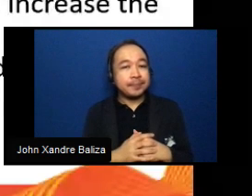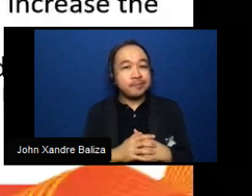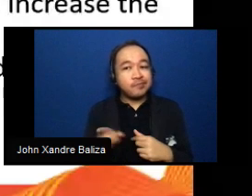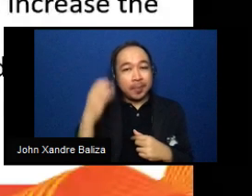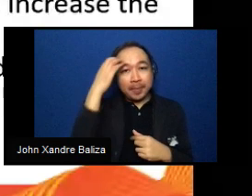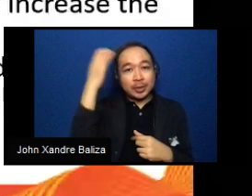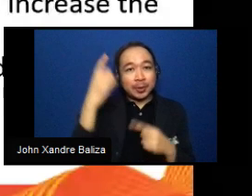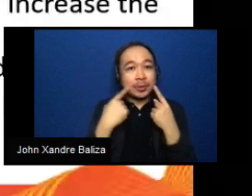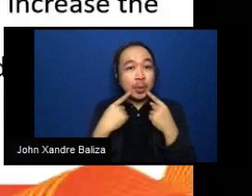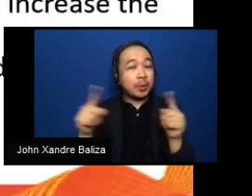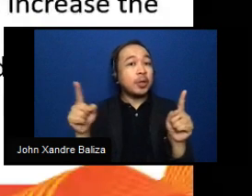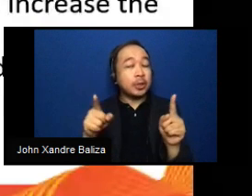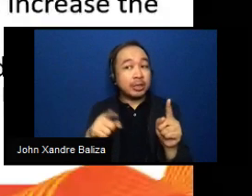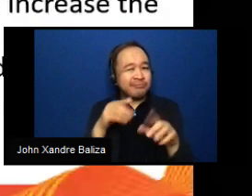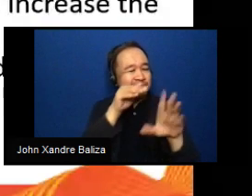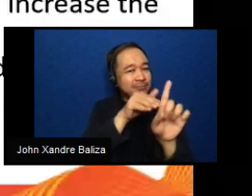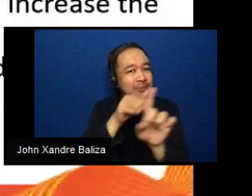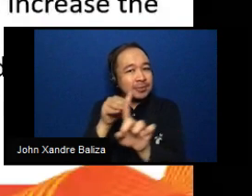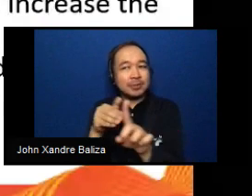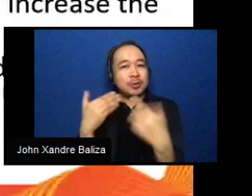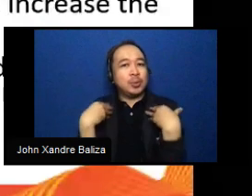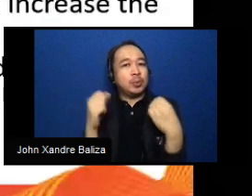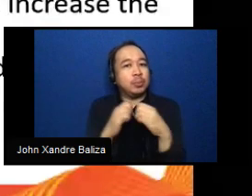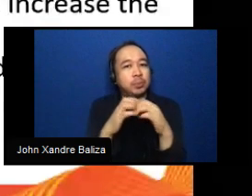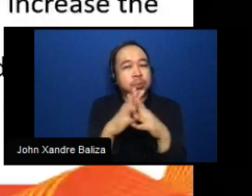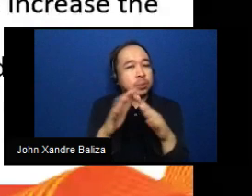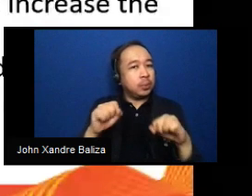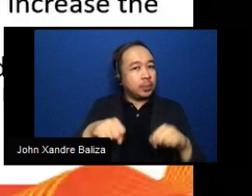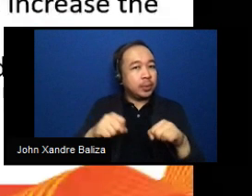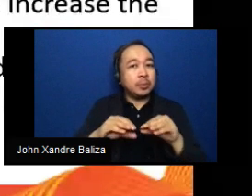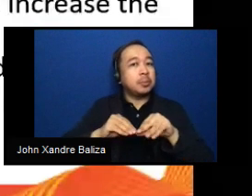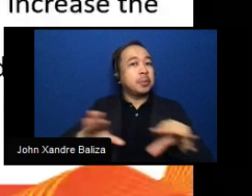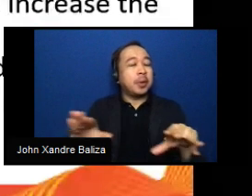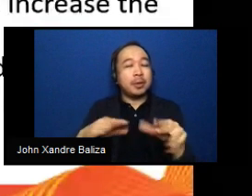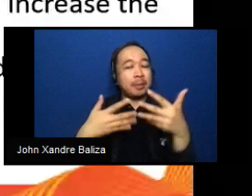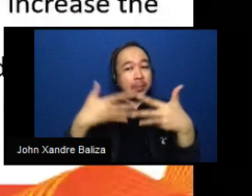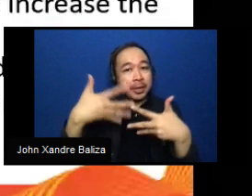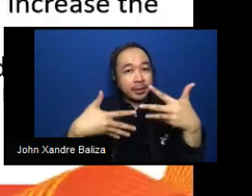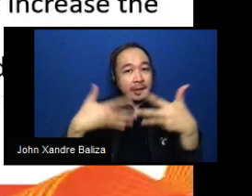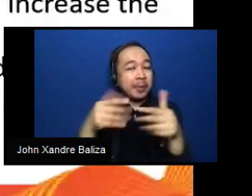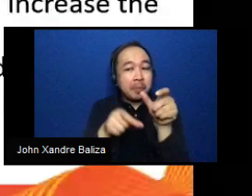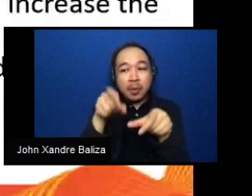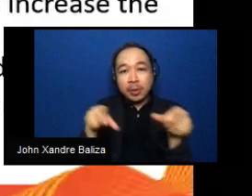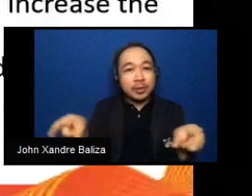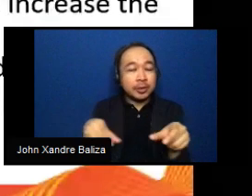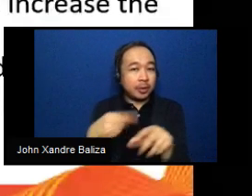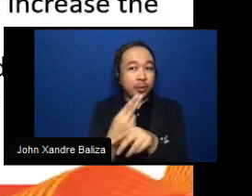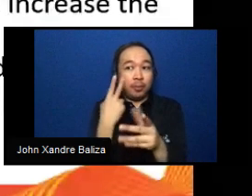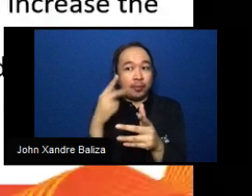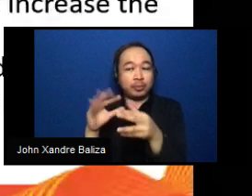for strengthening of capacities to generate, analyze, and disseminate population data and use the data for formulation,